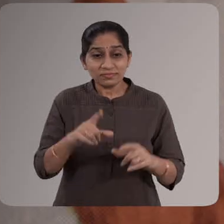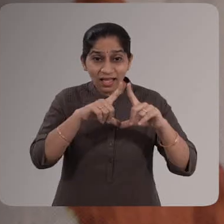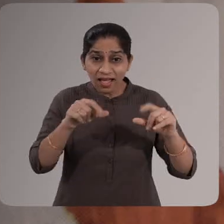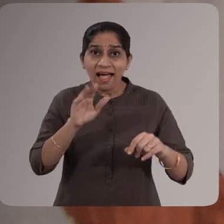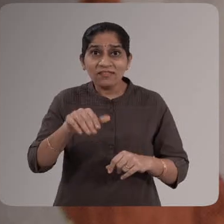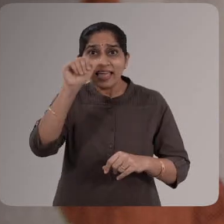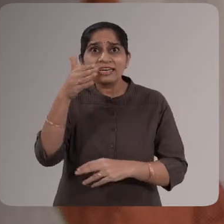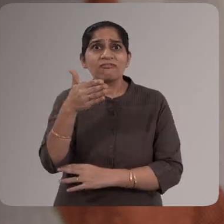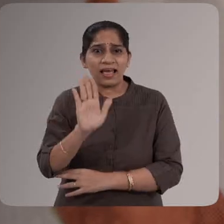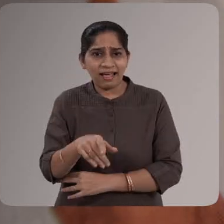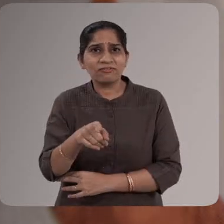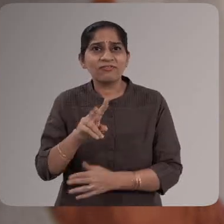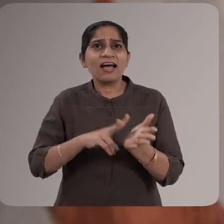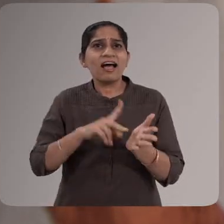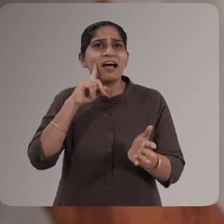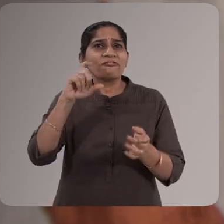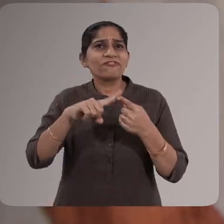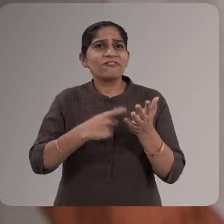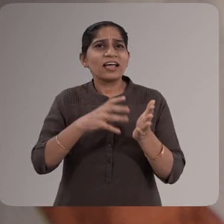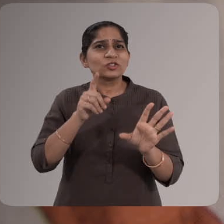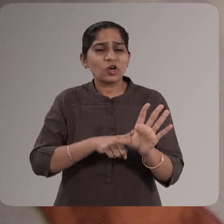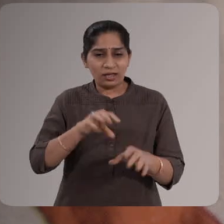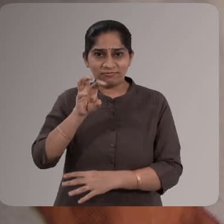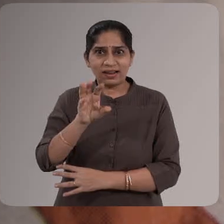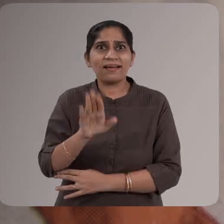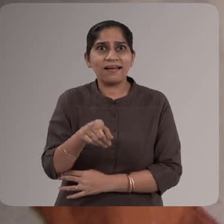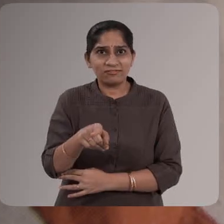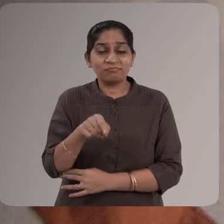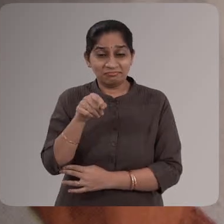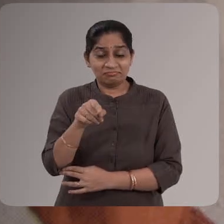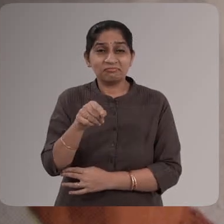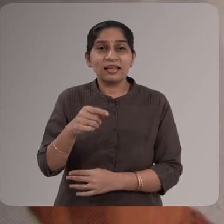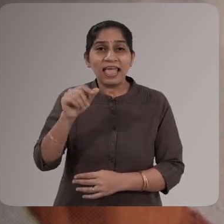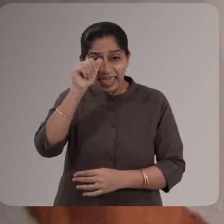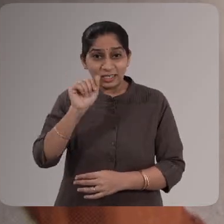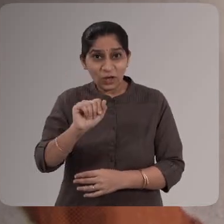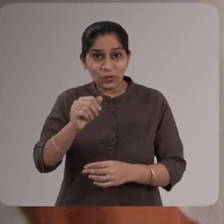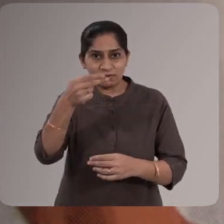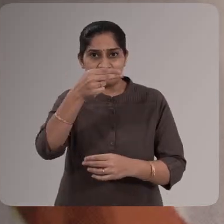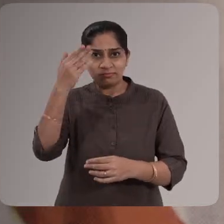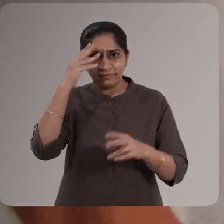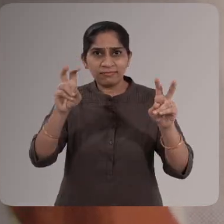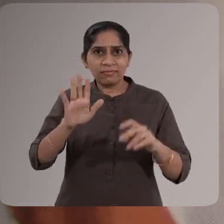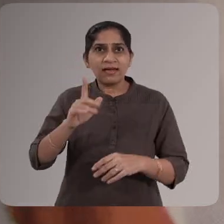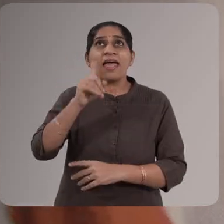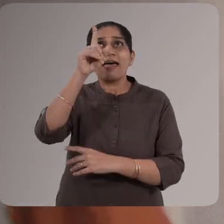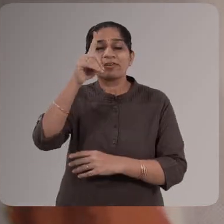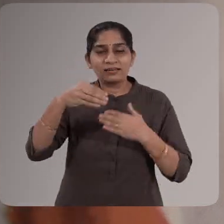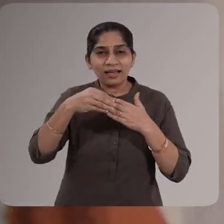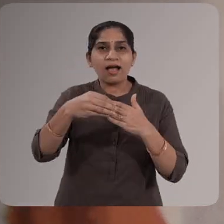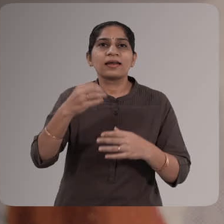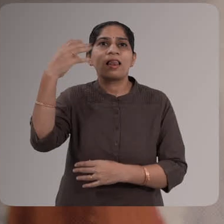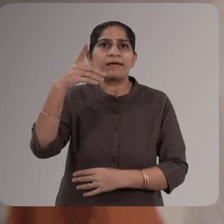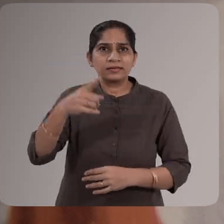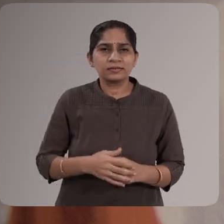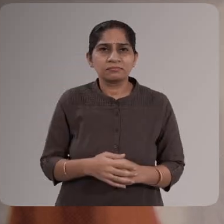The postcard also depicts the flag of India, with the Viceroy's emblem, the Order of the Star of India, bearing the motto, "Heaven's